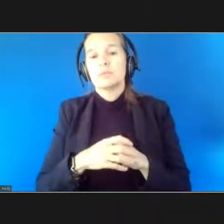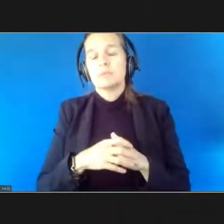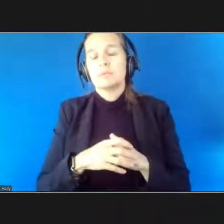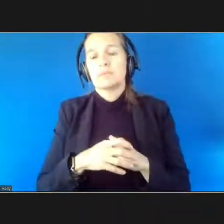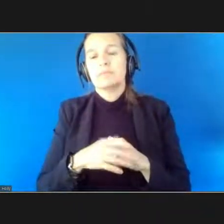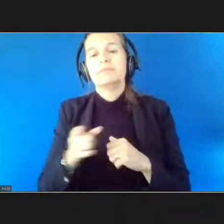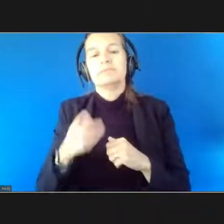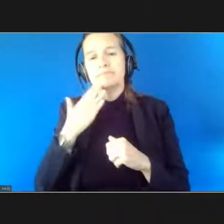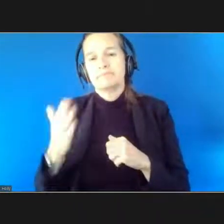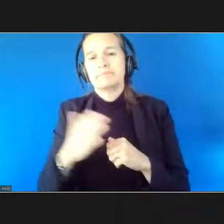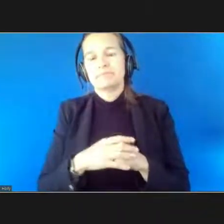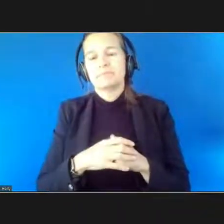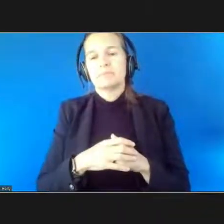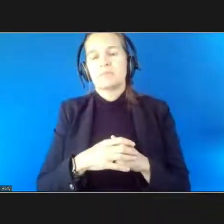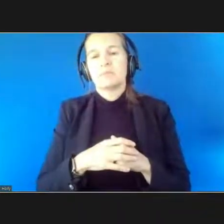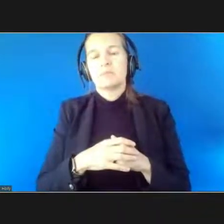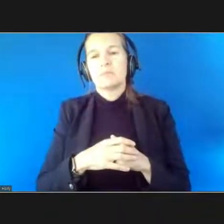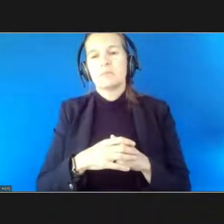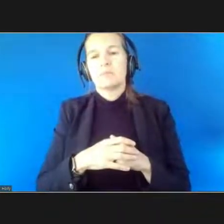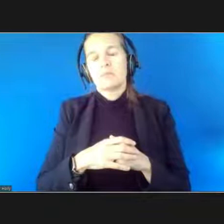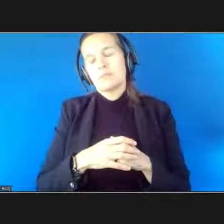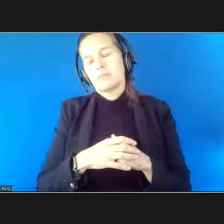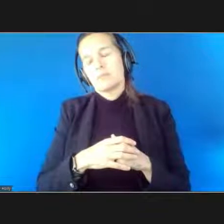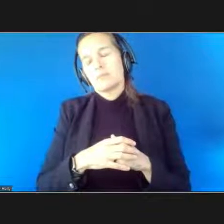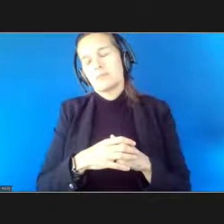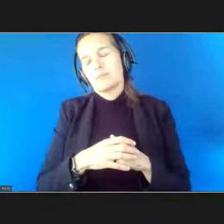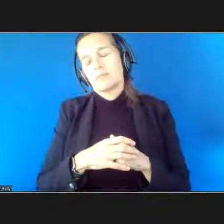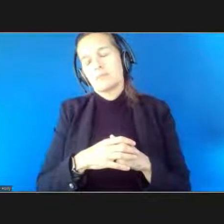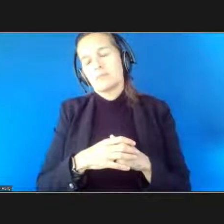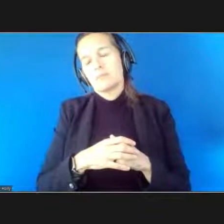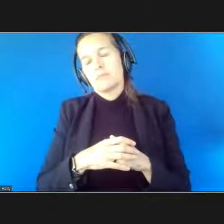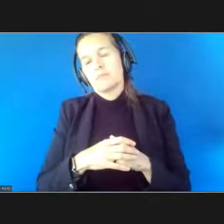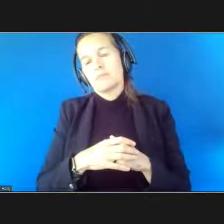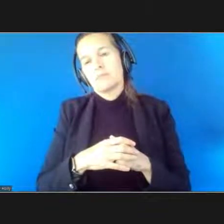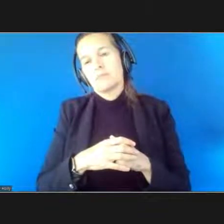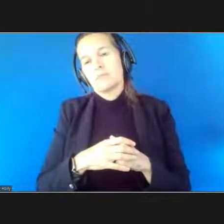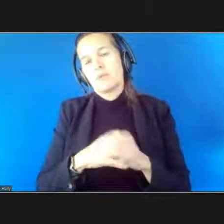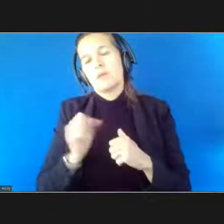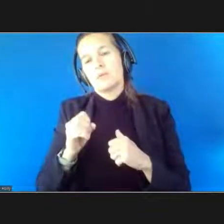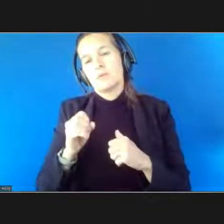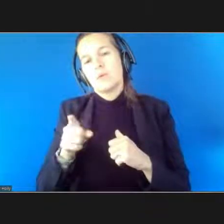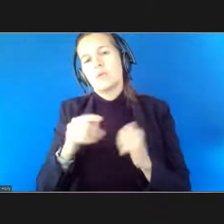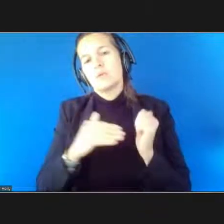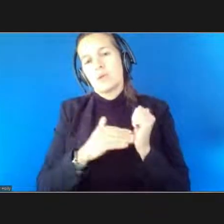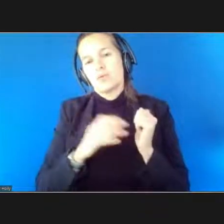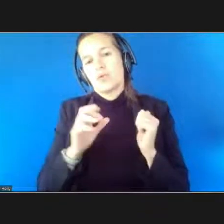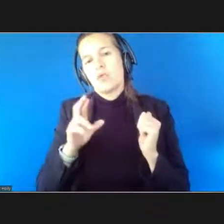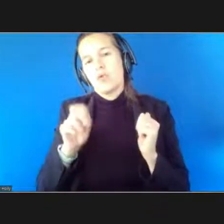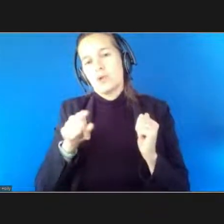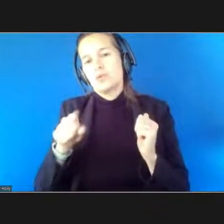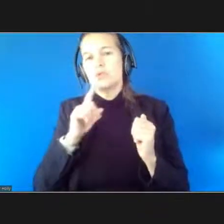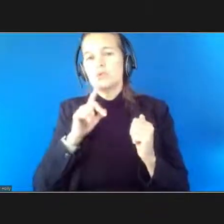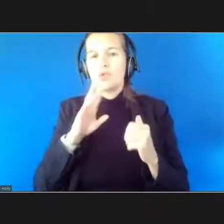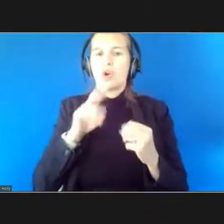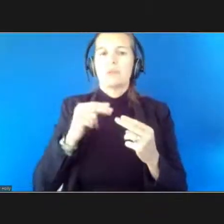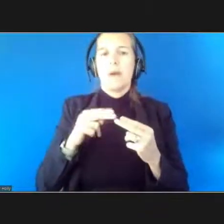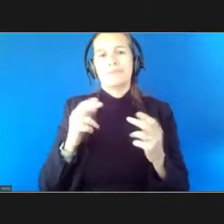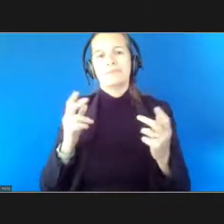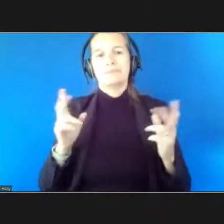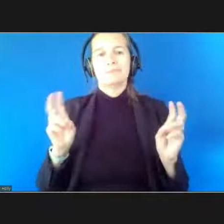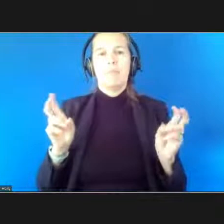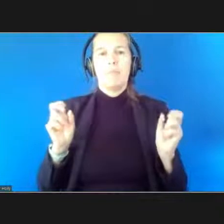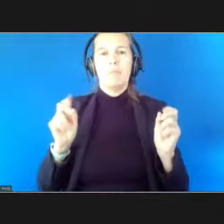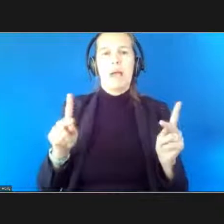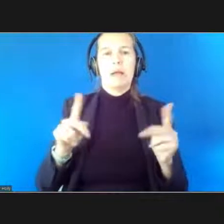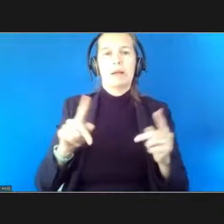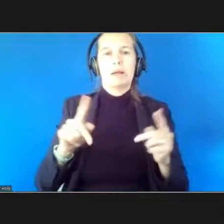Thank you. So leading off of that, Dr. Coren, you talked about getting back to normal. I know this may seem like a silly question to